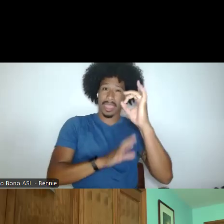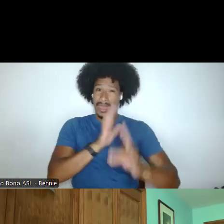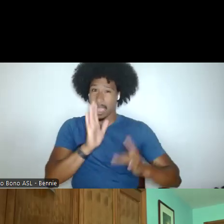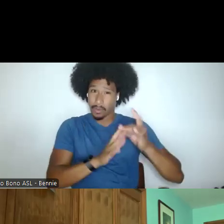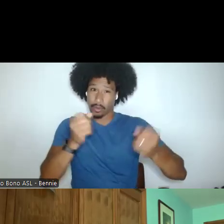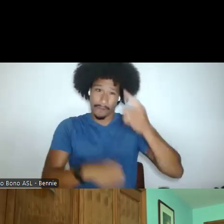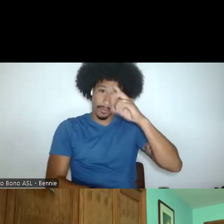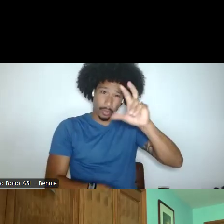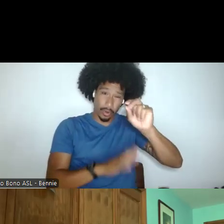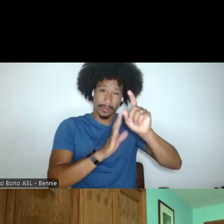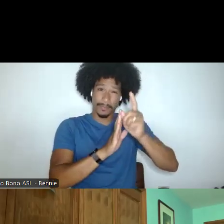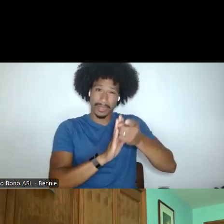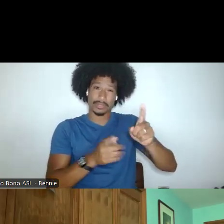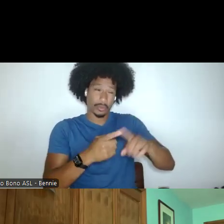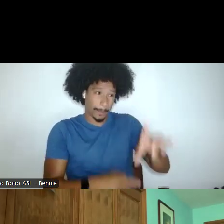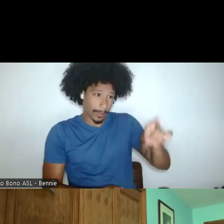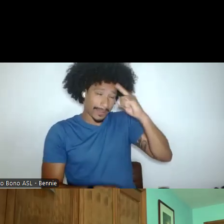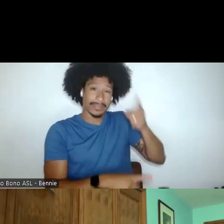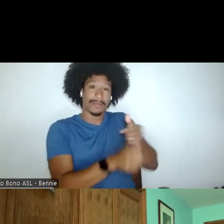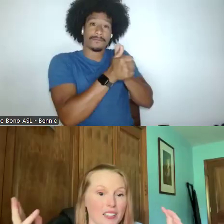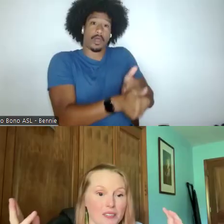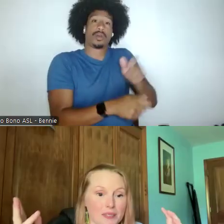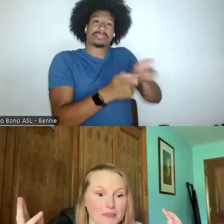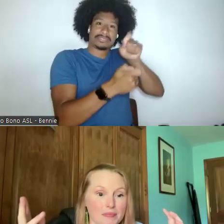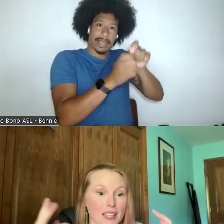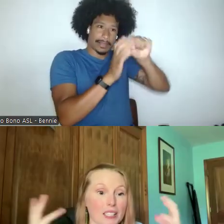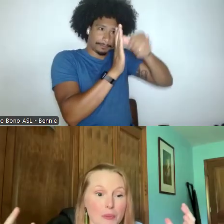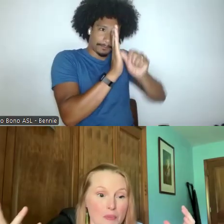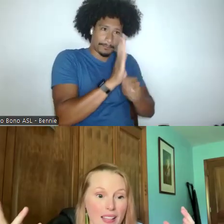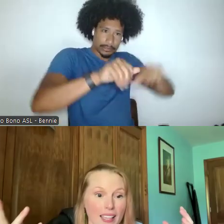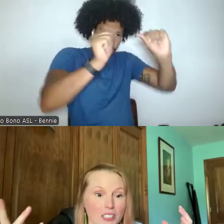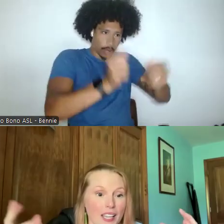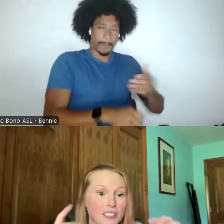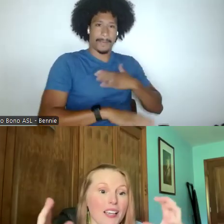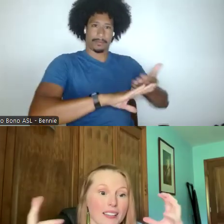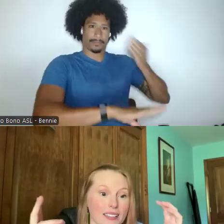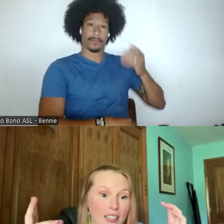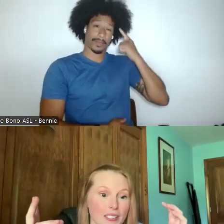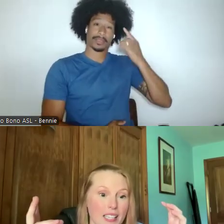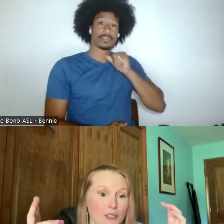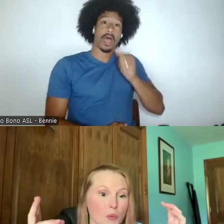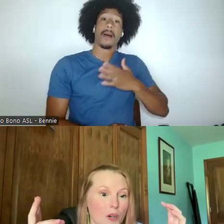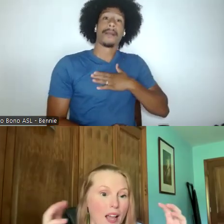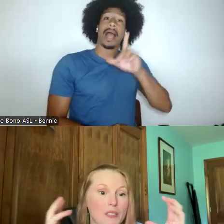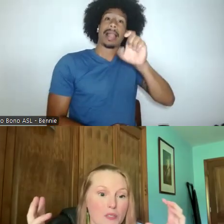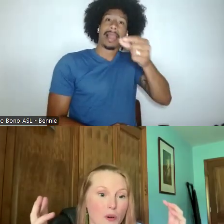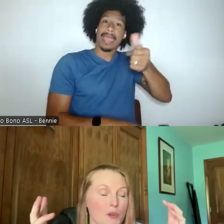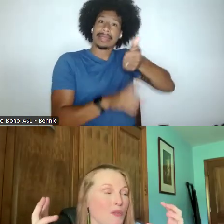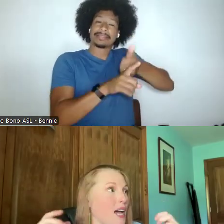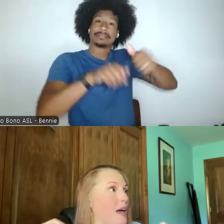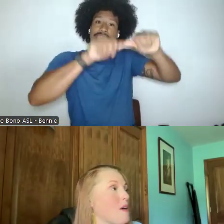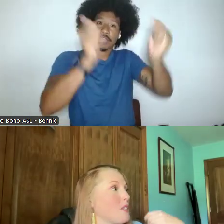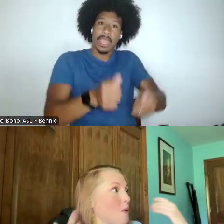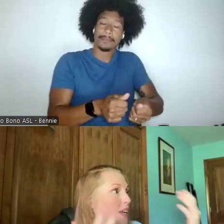up because it's modeled after my last one. Because it's not as if the shape of my leg has changed. The liner itself is worn out and deformed